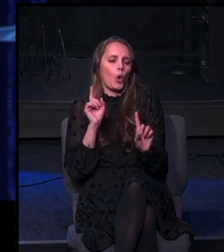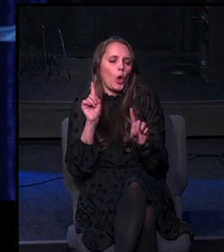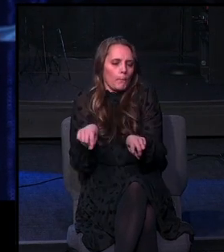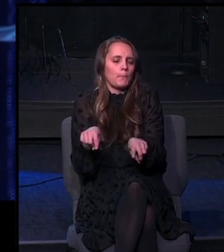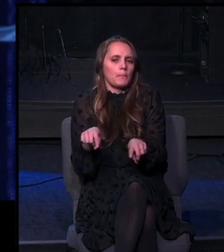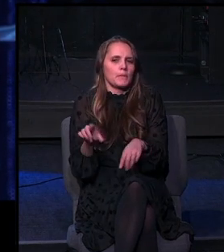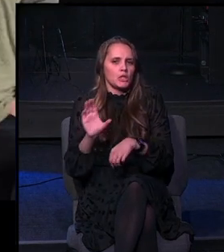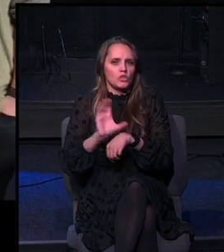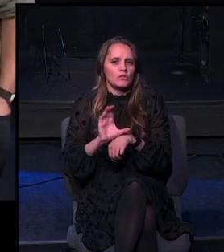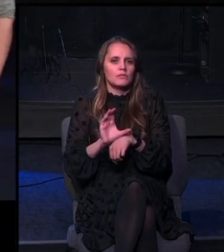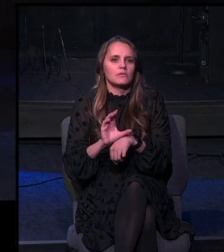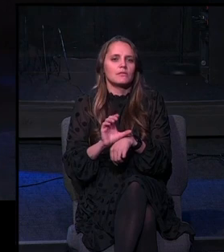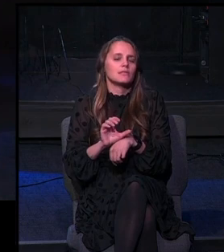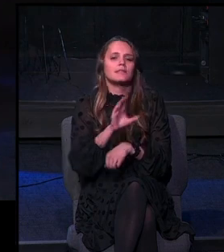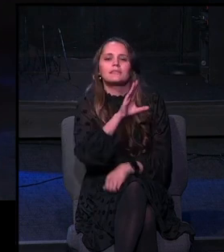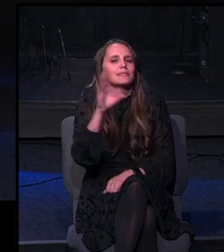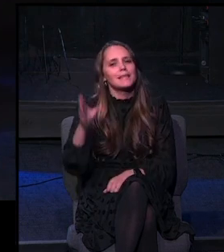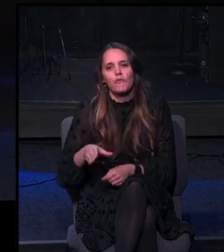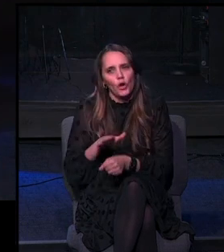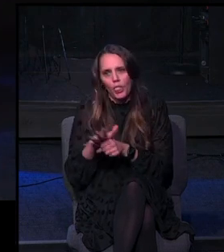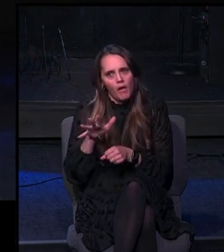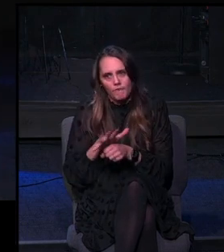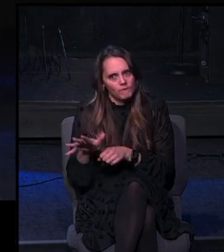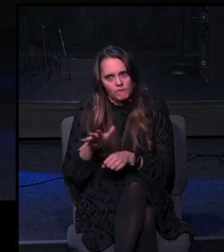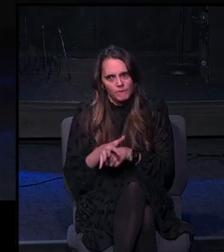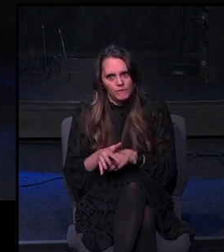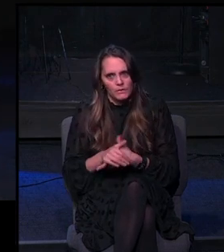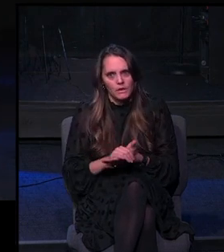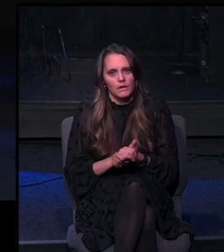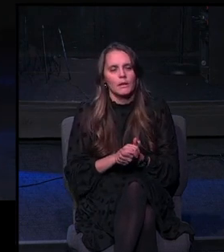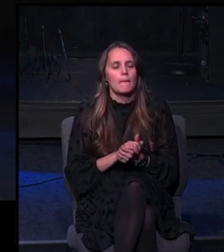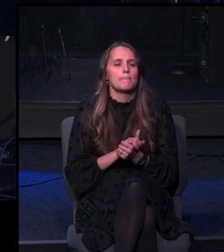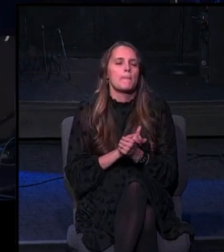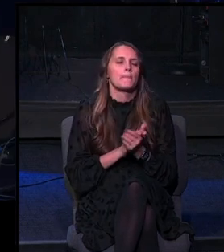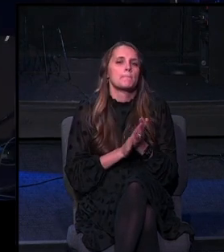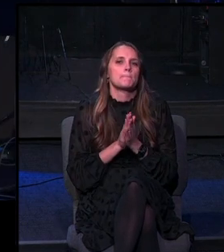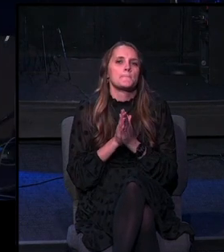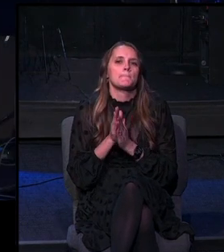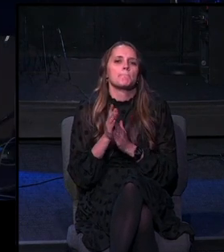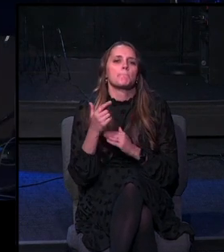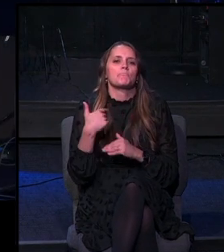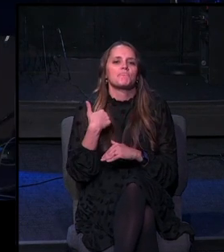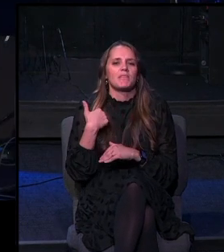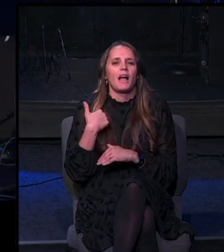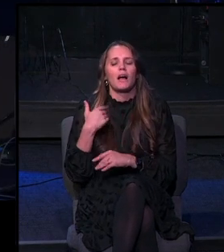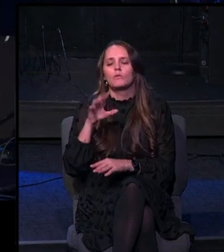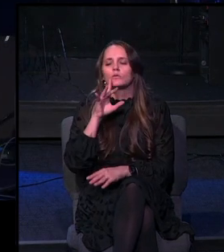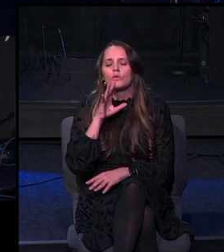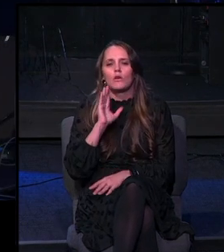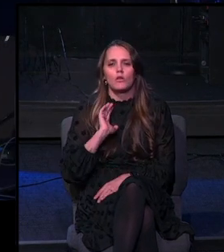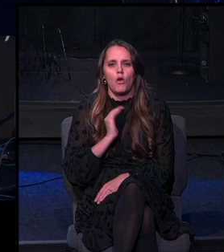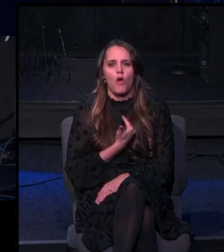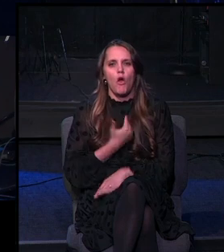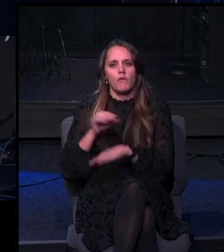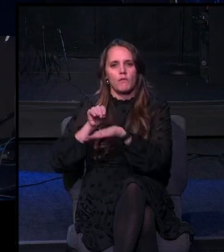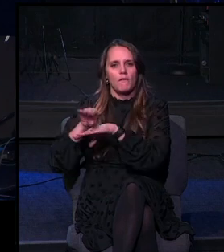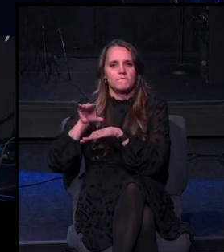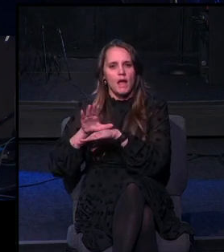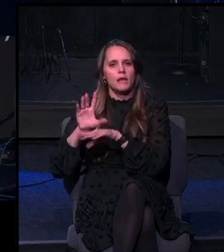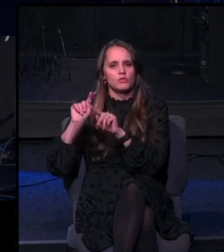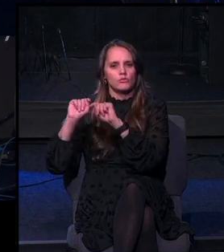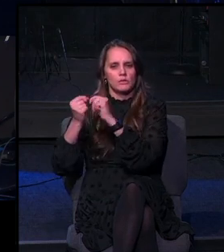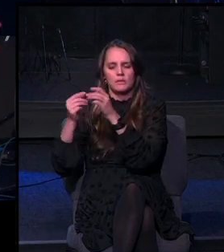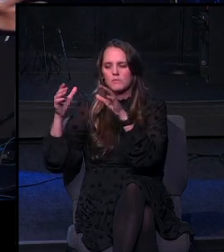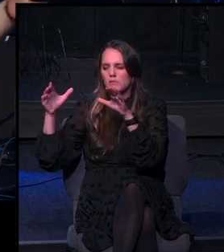enough. I mentioned our advisory team last week. It's a small group of individuals that just helped me discern